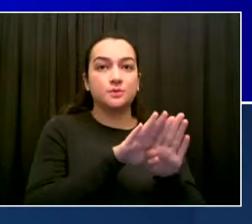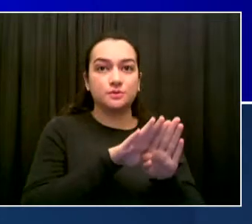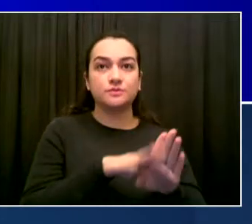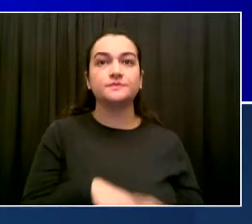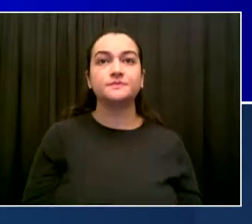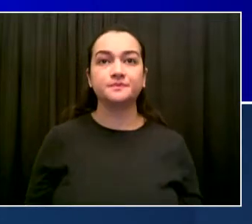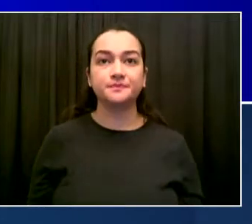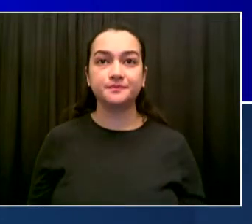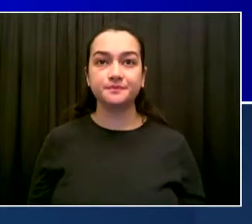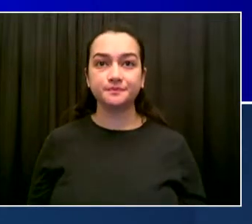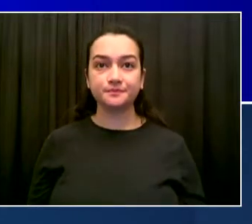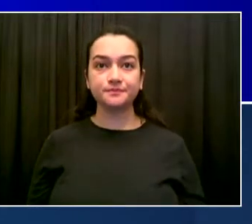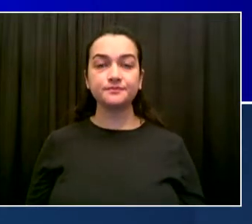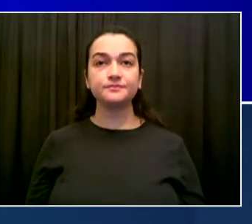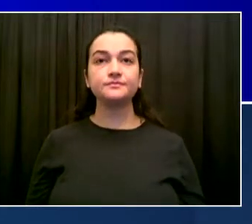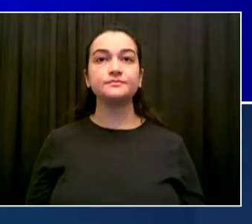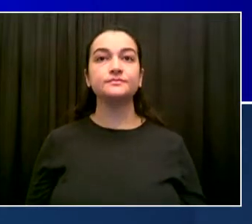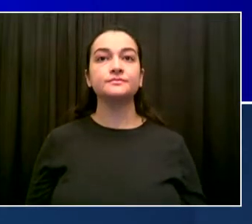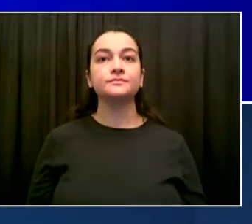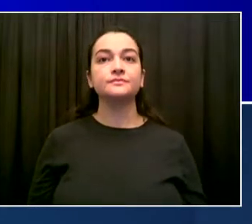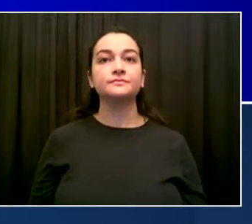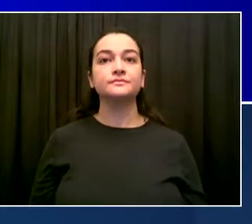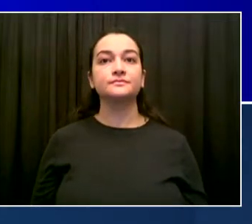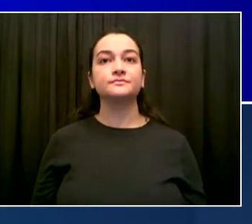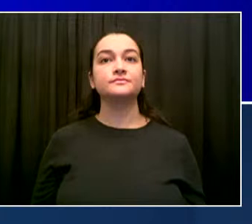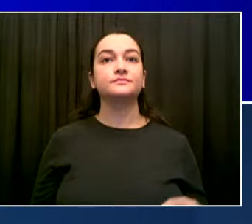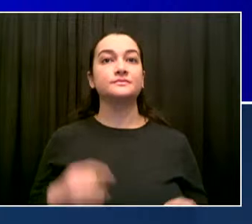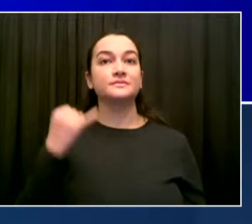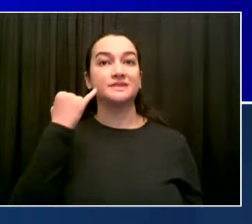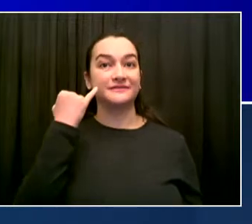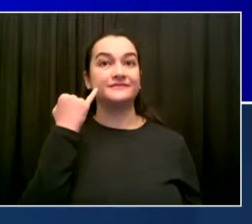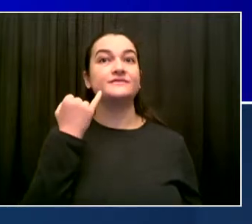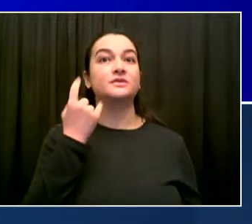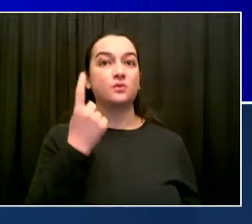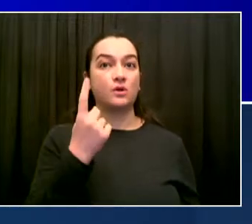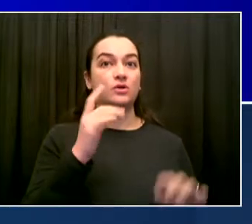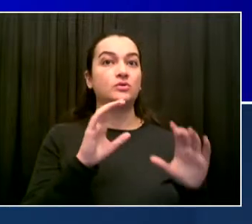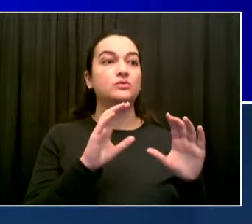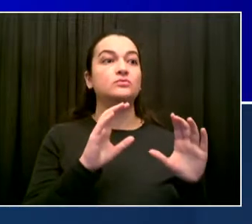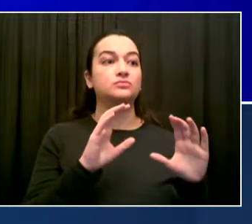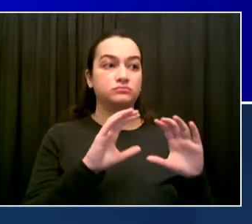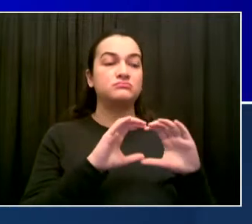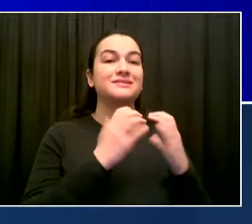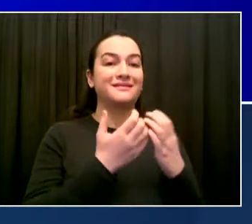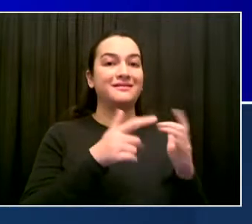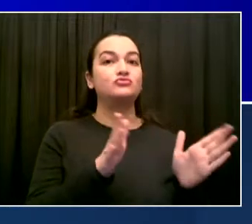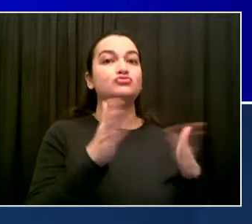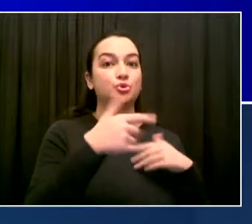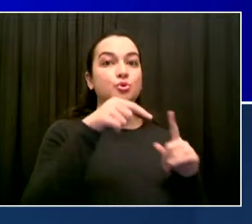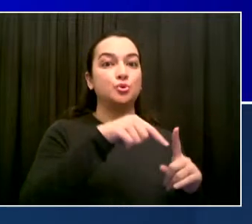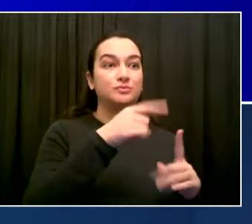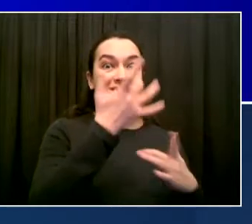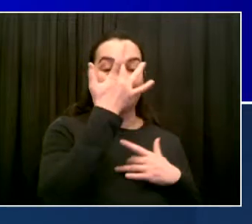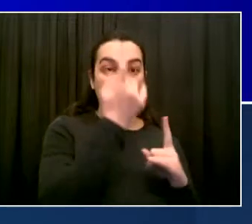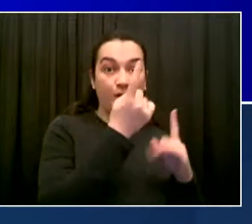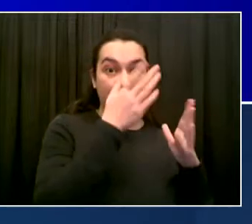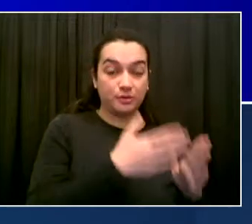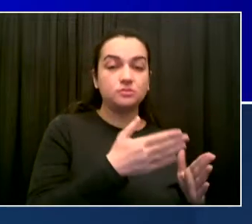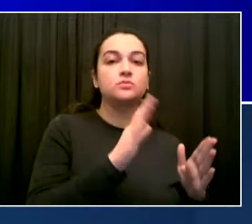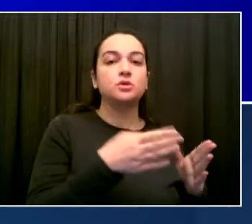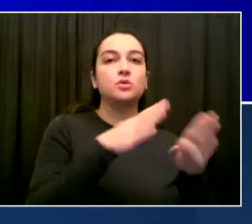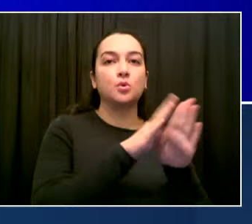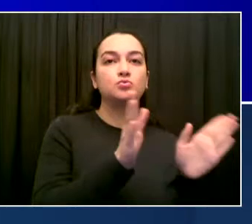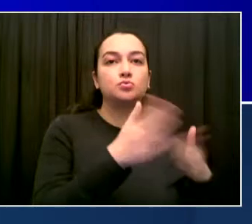more about this in a moment. Again, in every instance where there's any kind of closure, after 10 days, the school is back